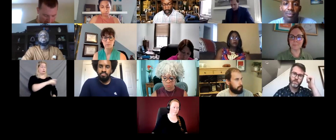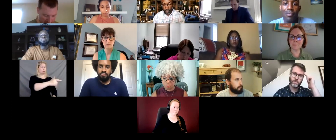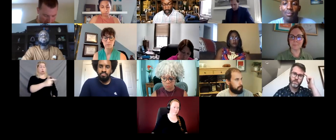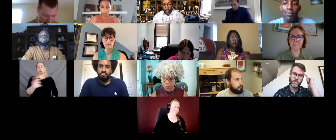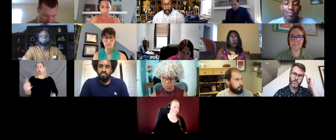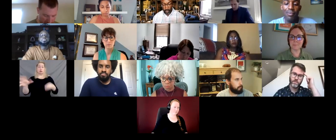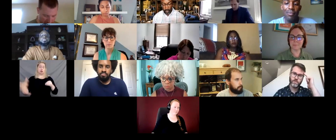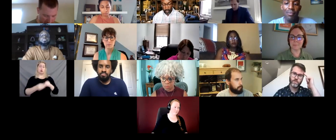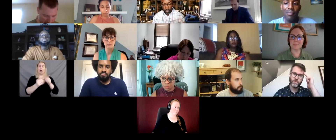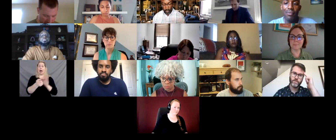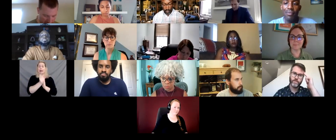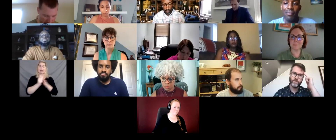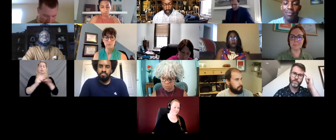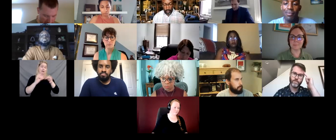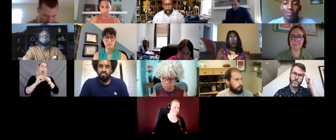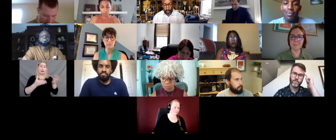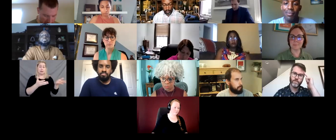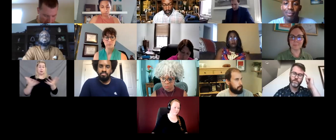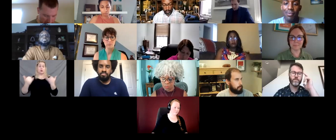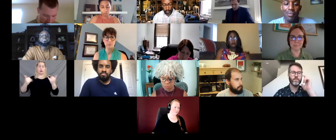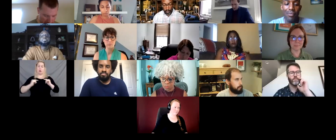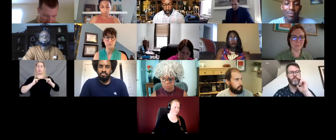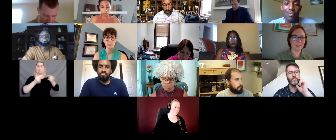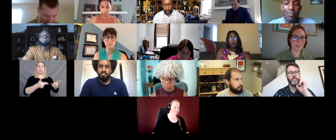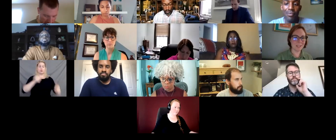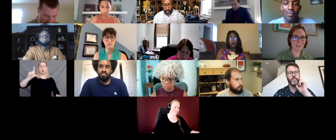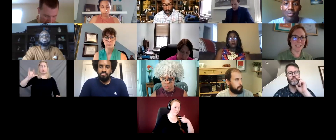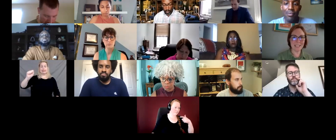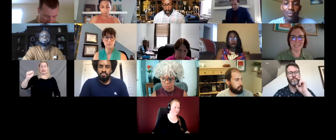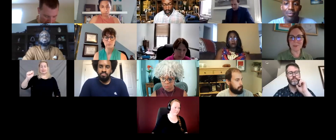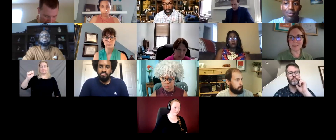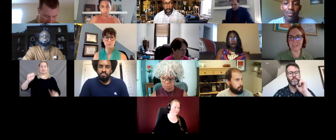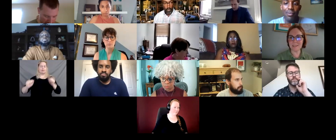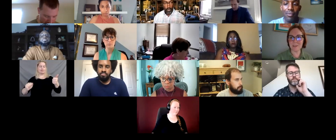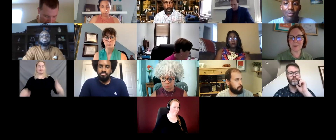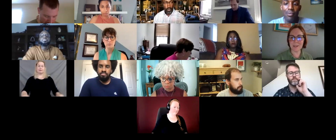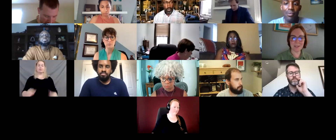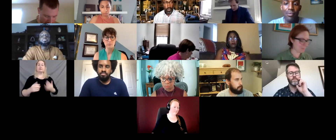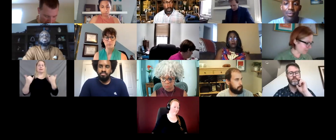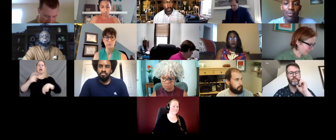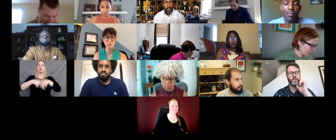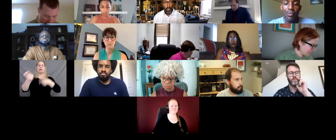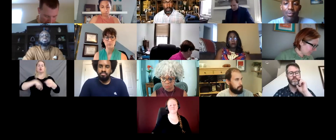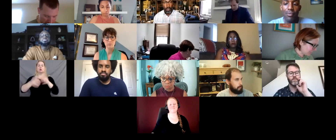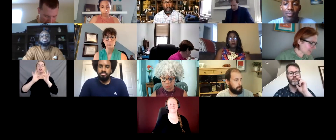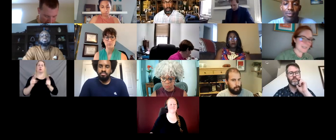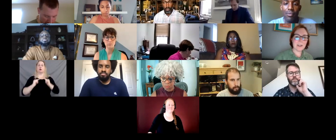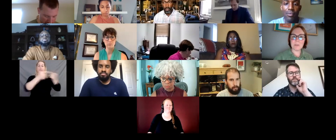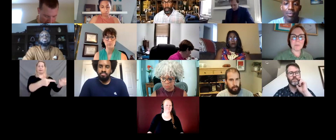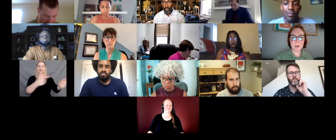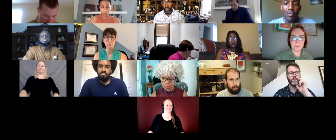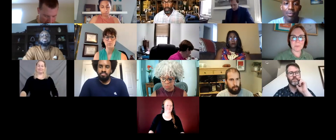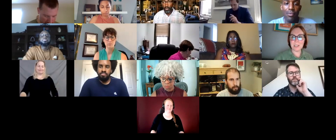last points that they would like. With that, I'm going to hand it back over to Lisa. Great, thanks, Wally. So it looks